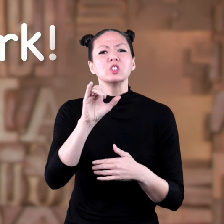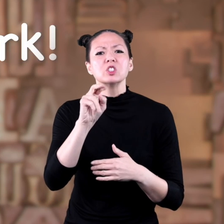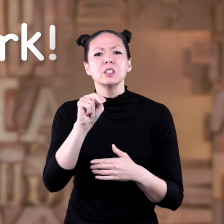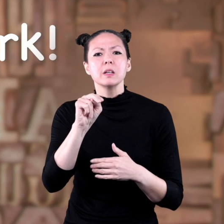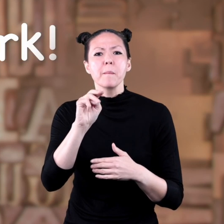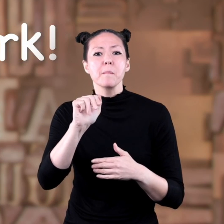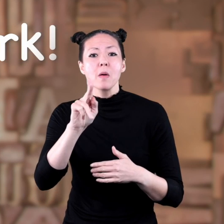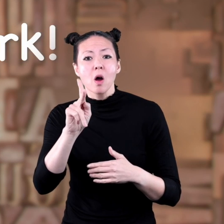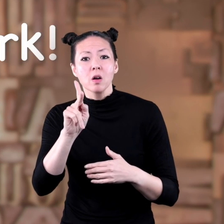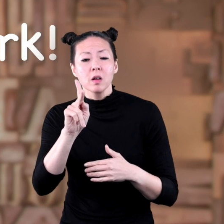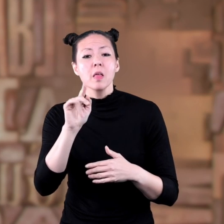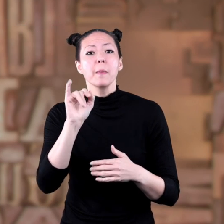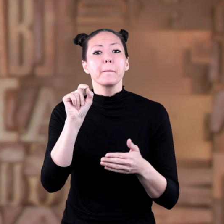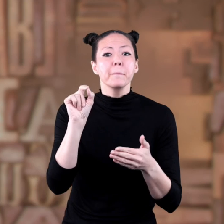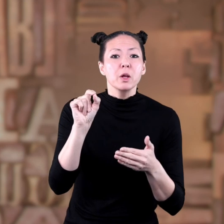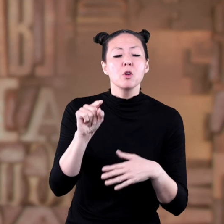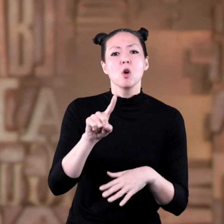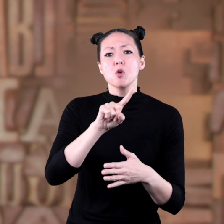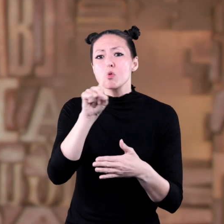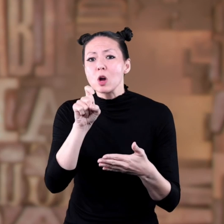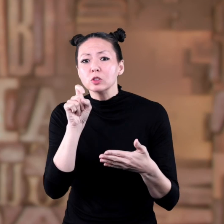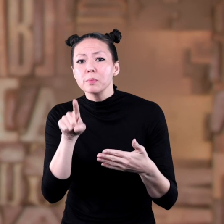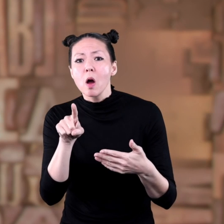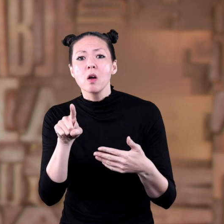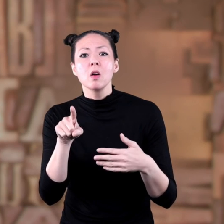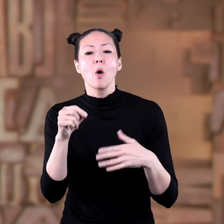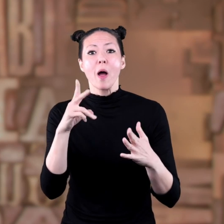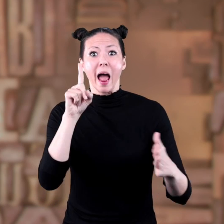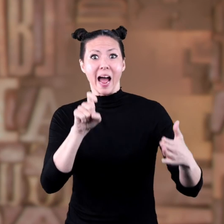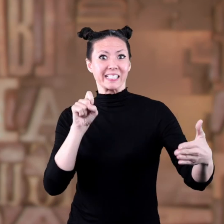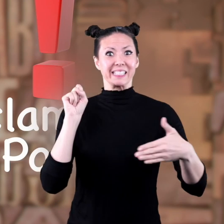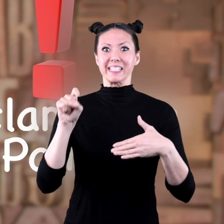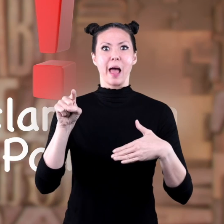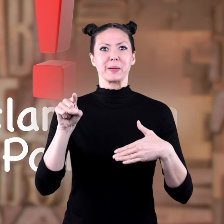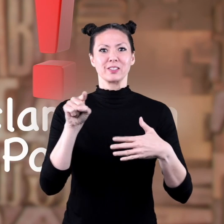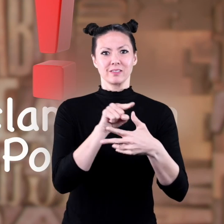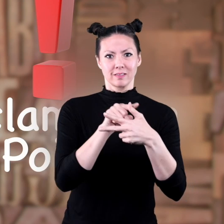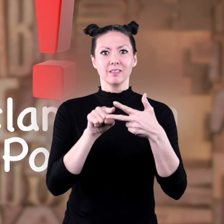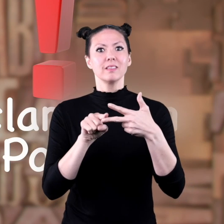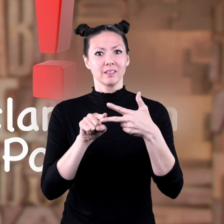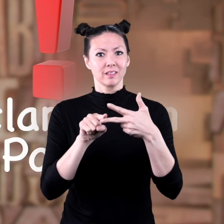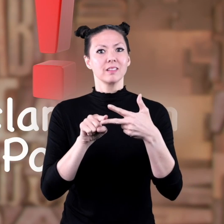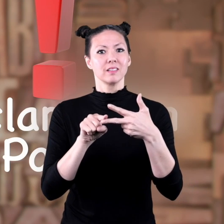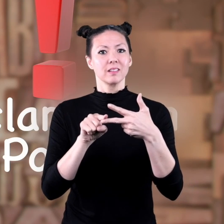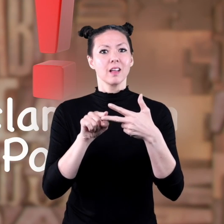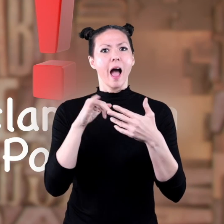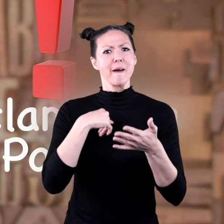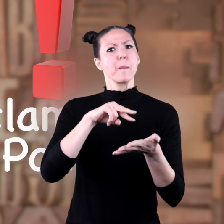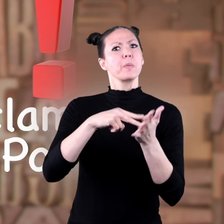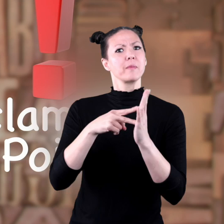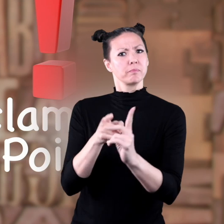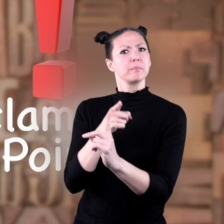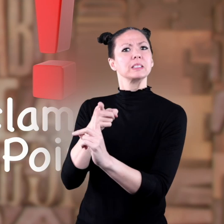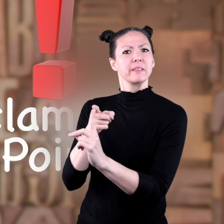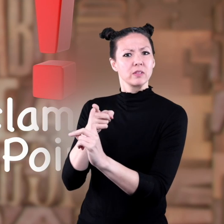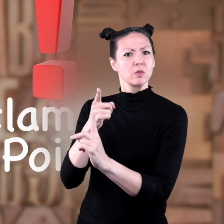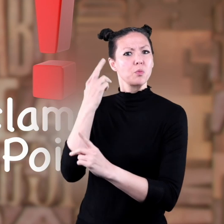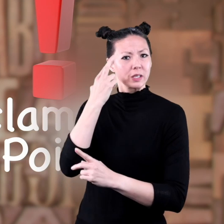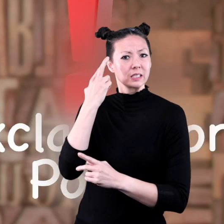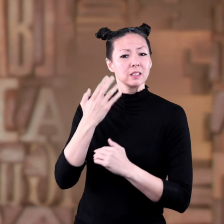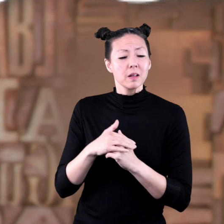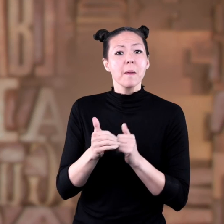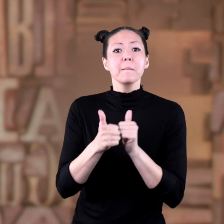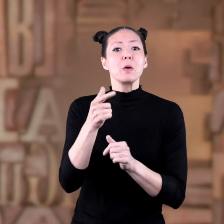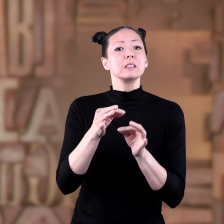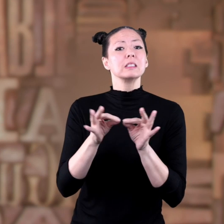a punctuation mark. There are periods, question marks, and exclamation points, and they each have their specific